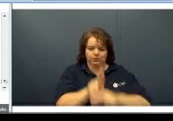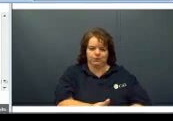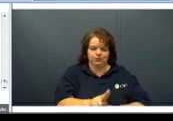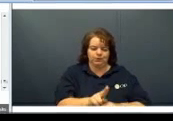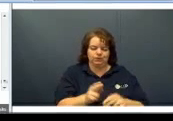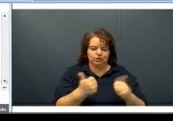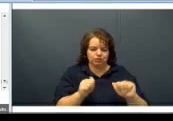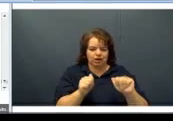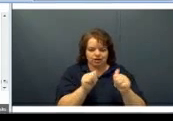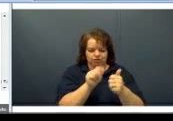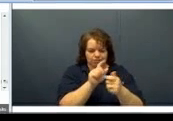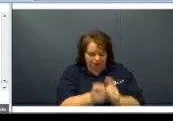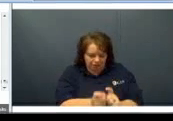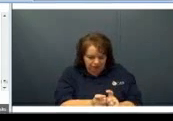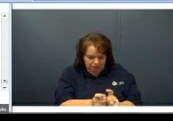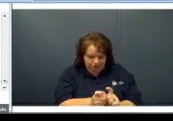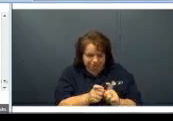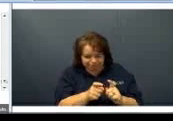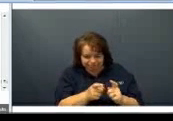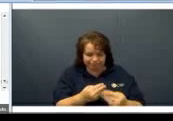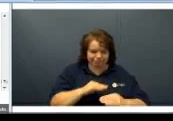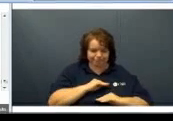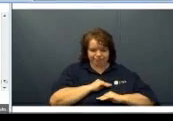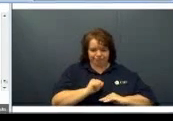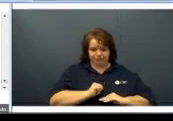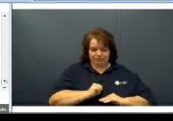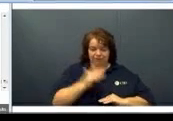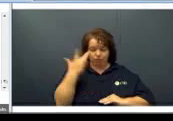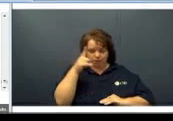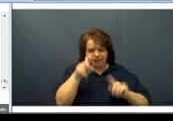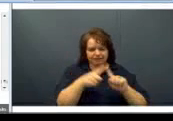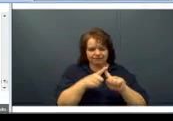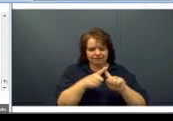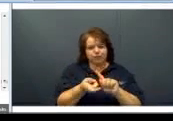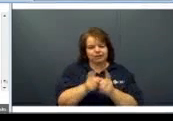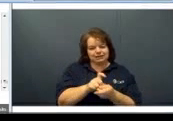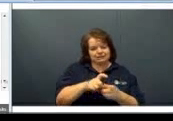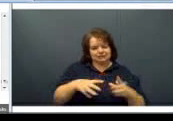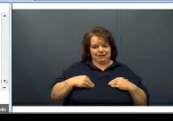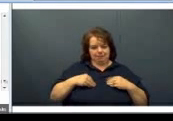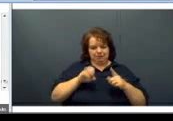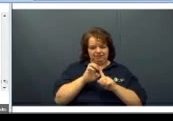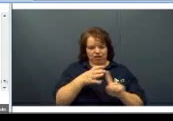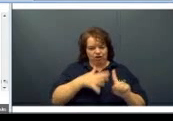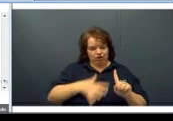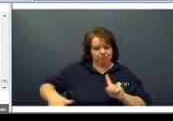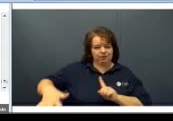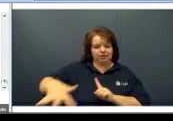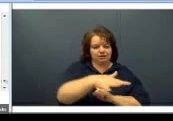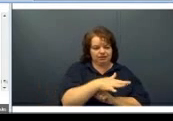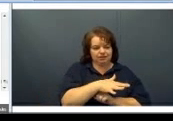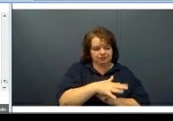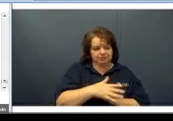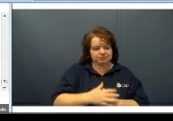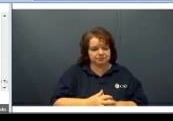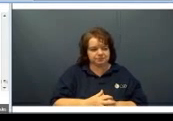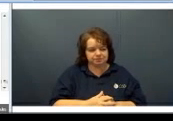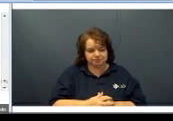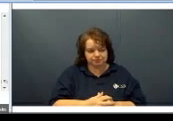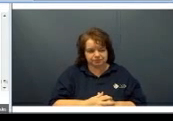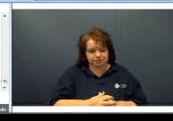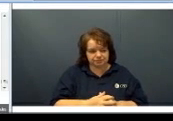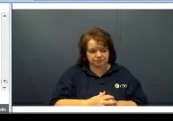are used to trying to make accommodations for themselves because they have to adapt to the environment around them.